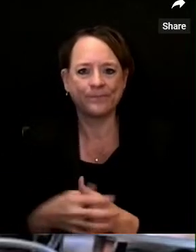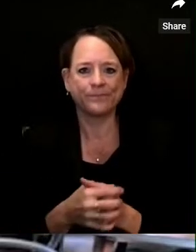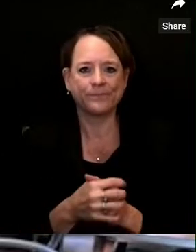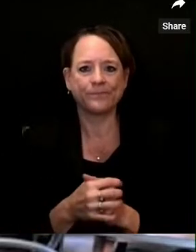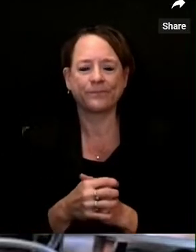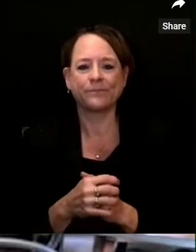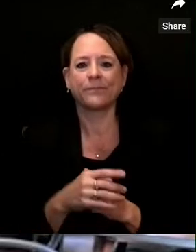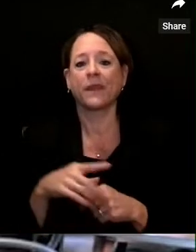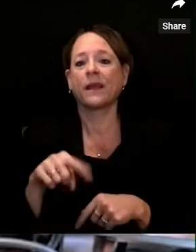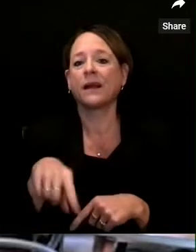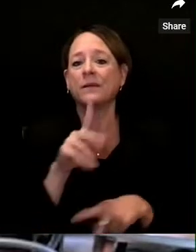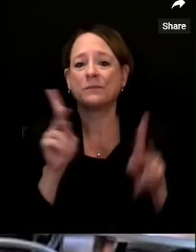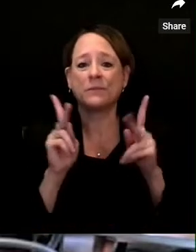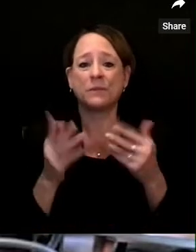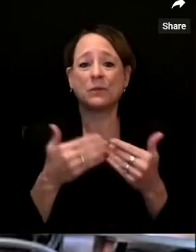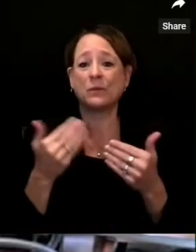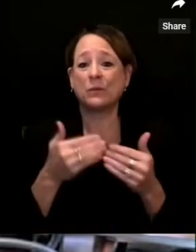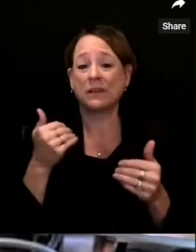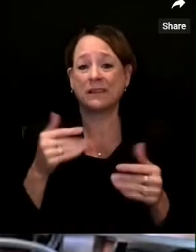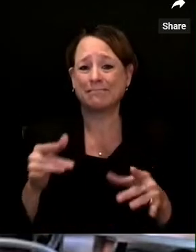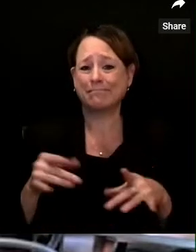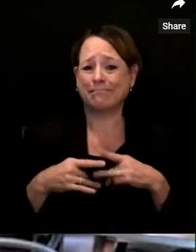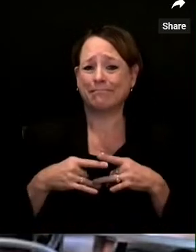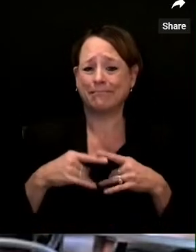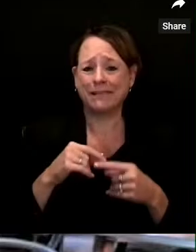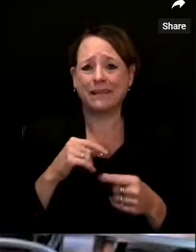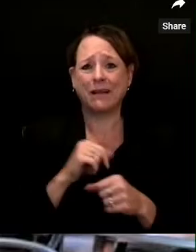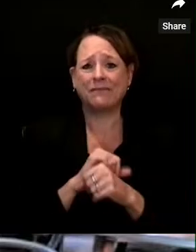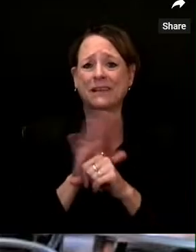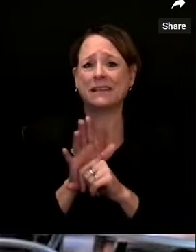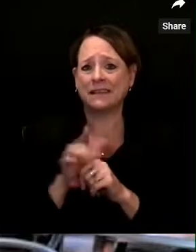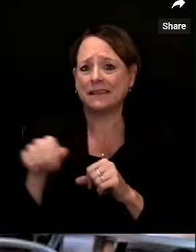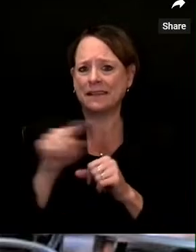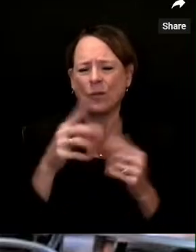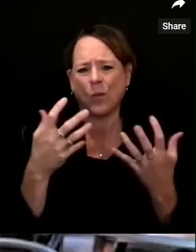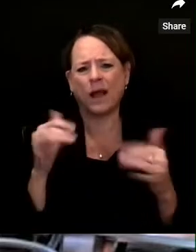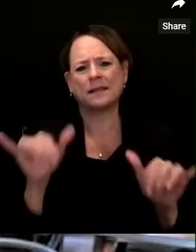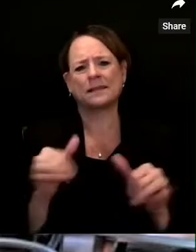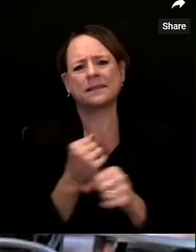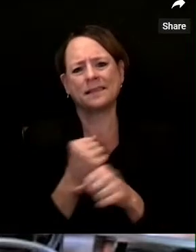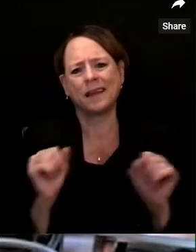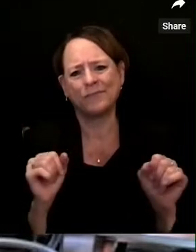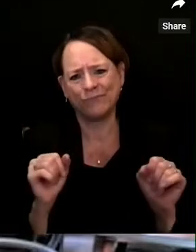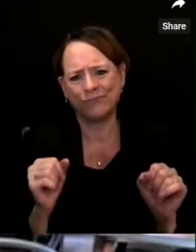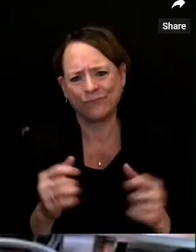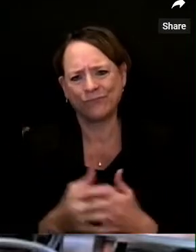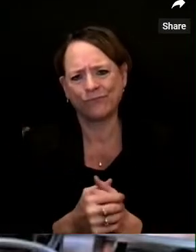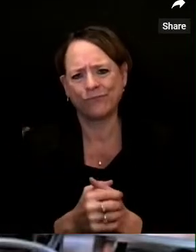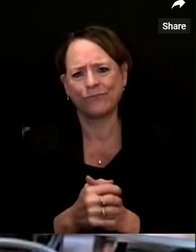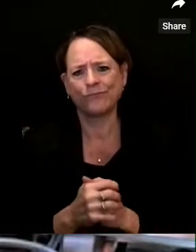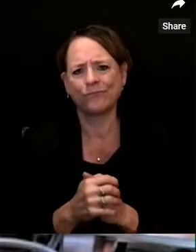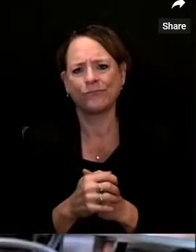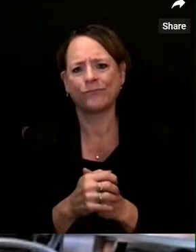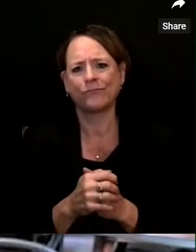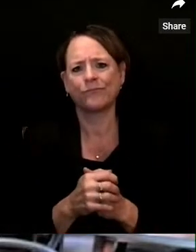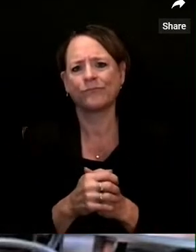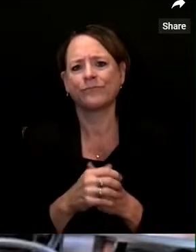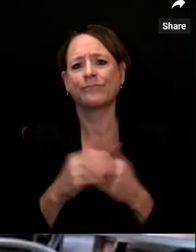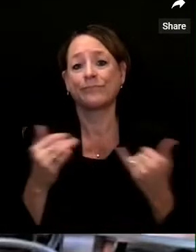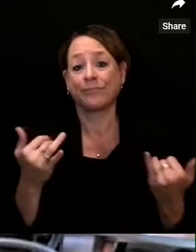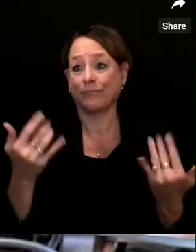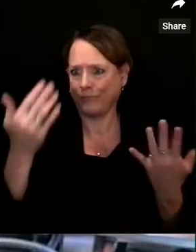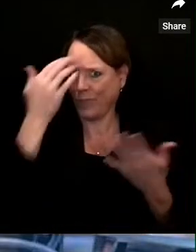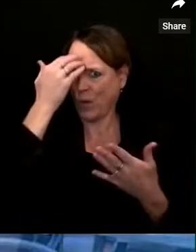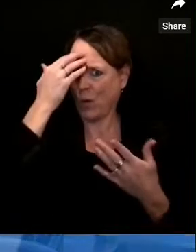the tools are available, and we really do need people to pick up the tools in the toolbox and use them.